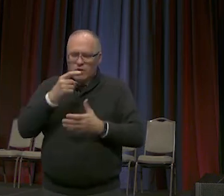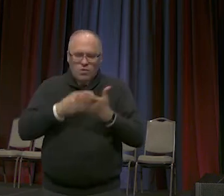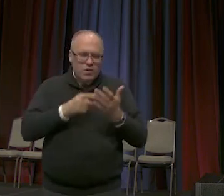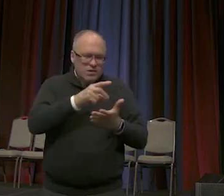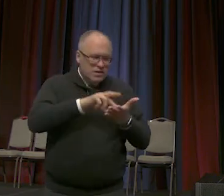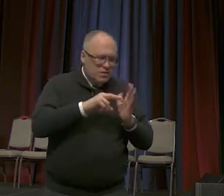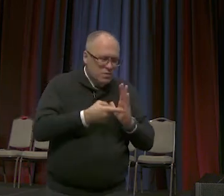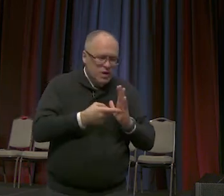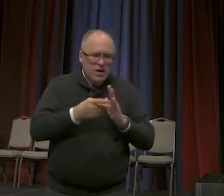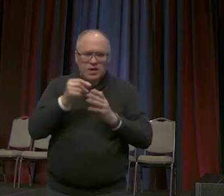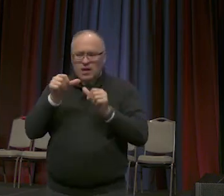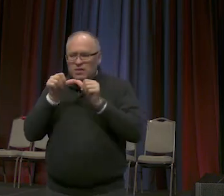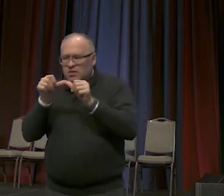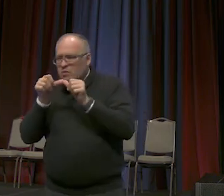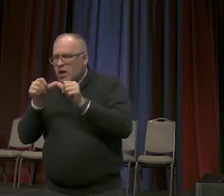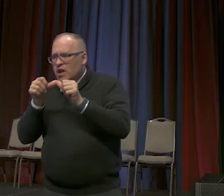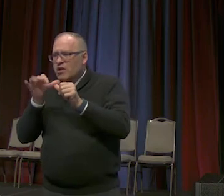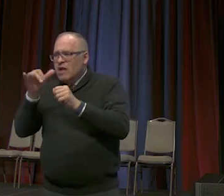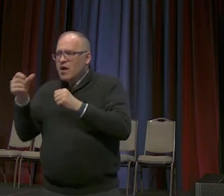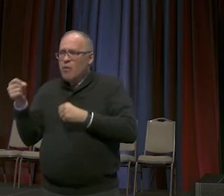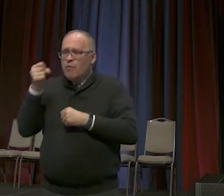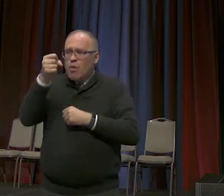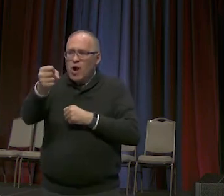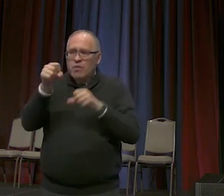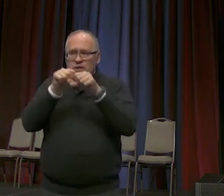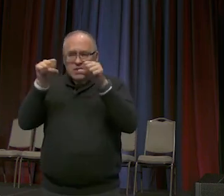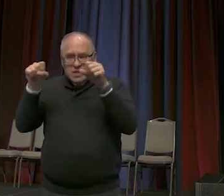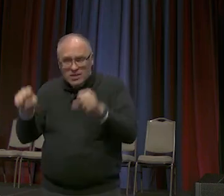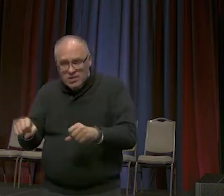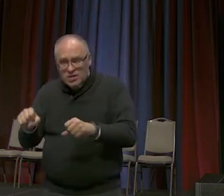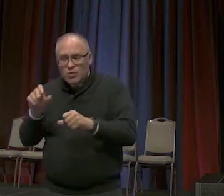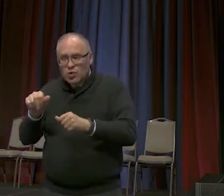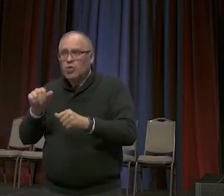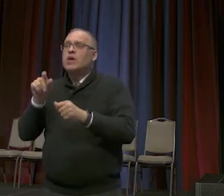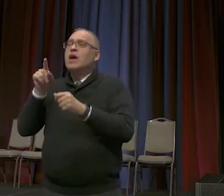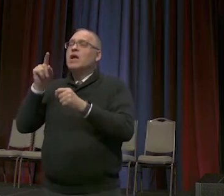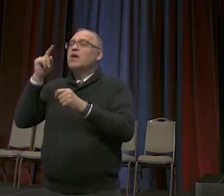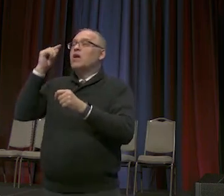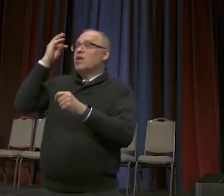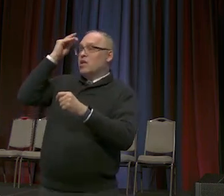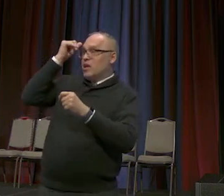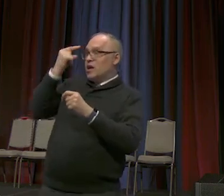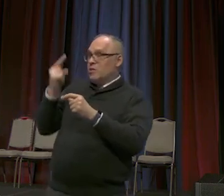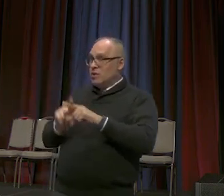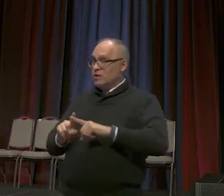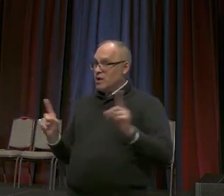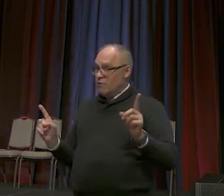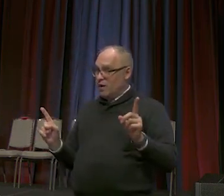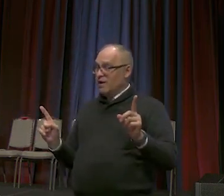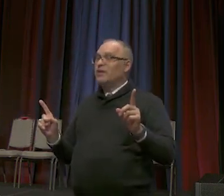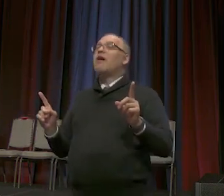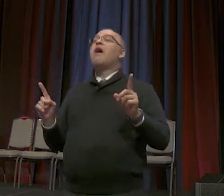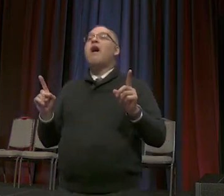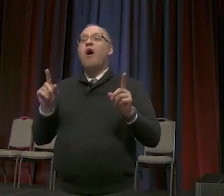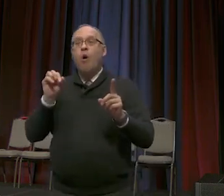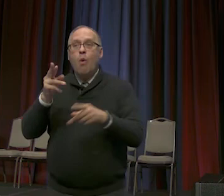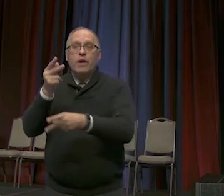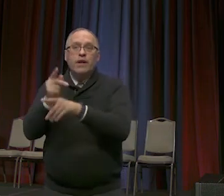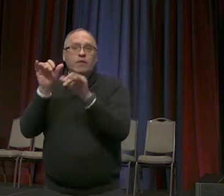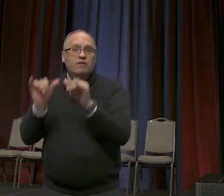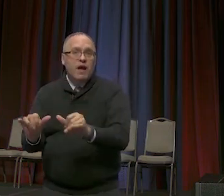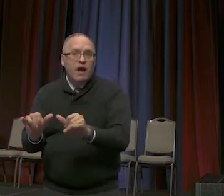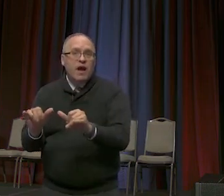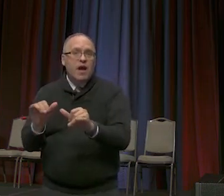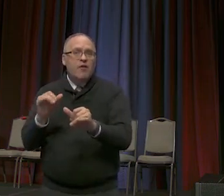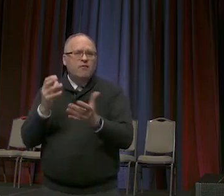sustainability of the appointive system can be addressed and rethought if we take seriously this